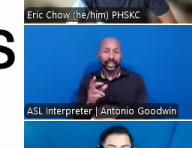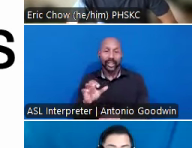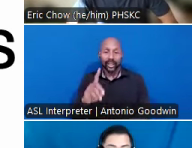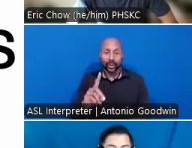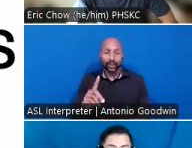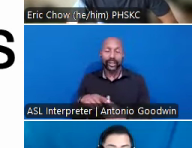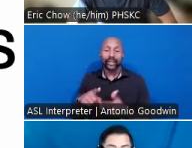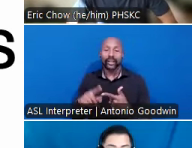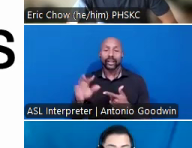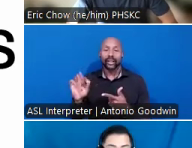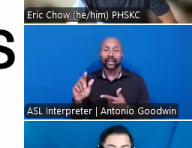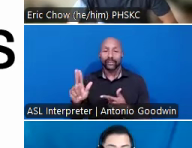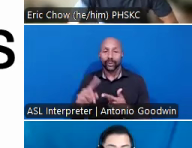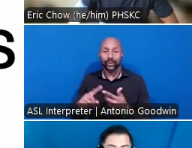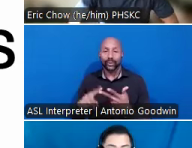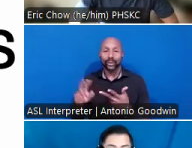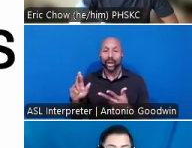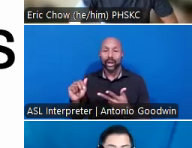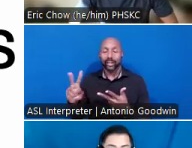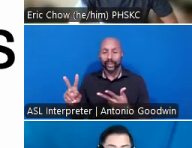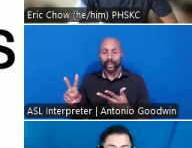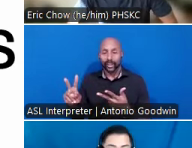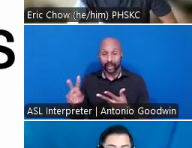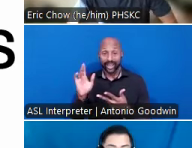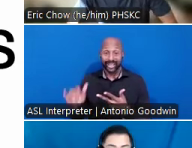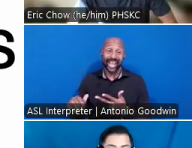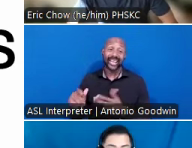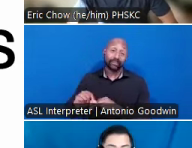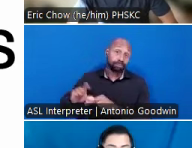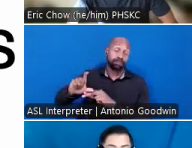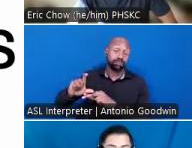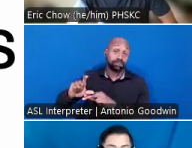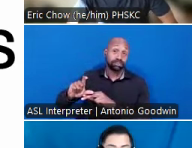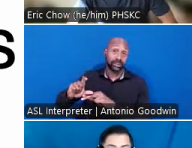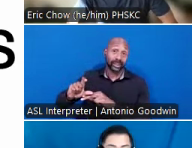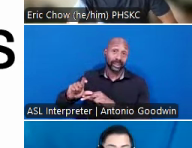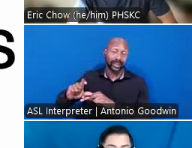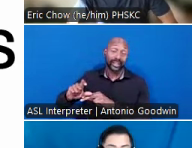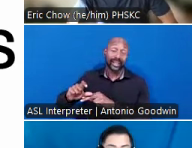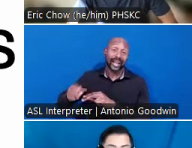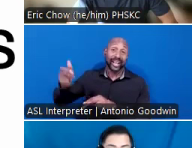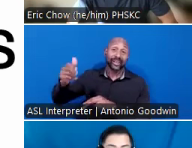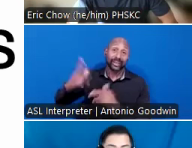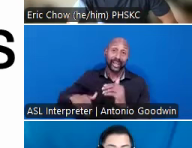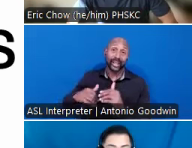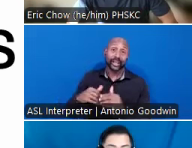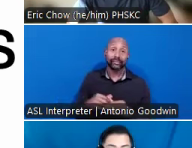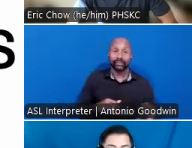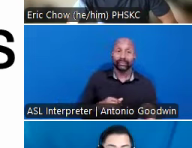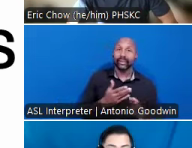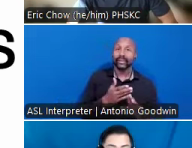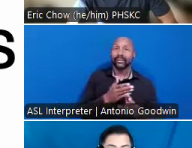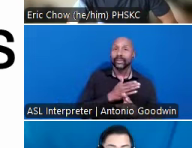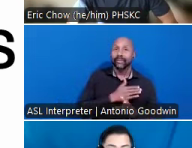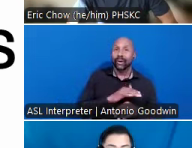which far exceeds where we were previous to the pandemic during seasons where that we considered